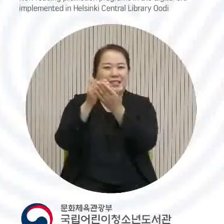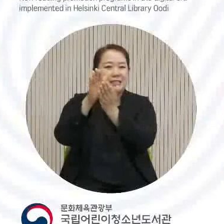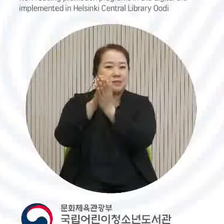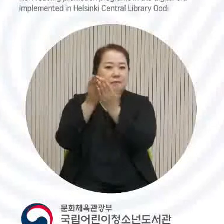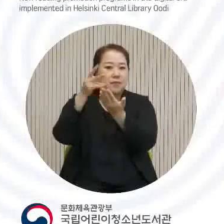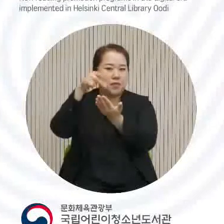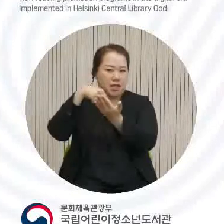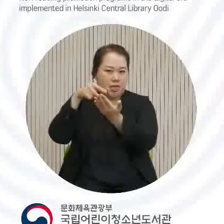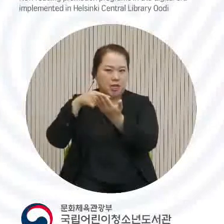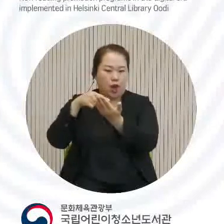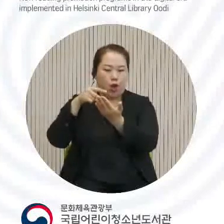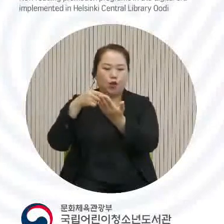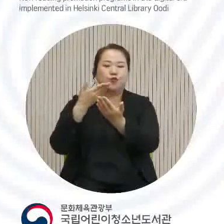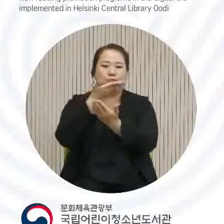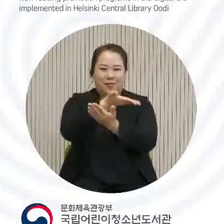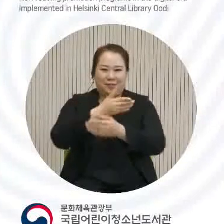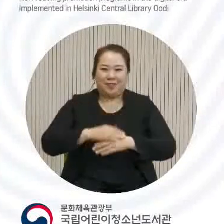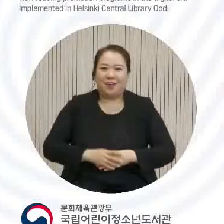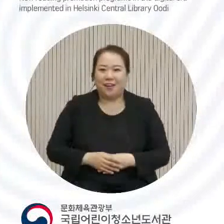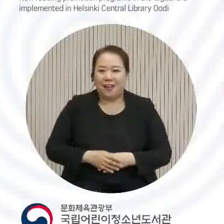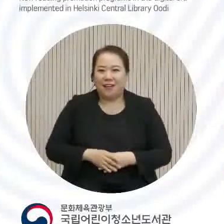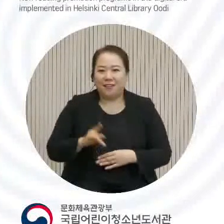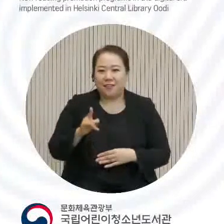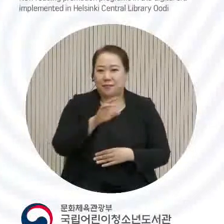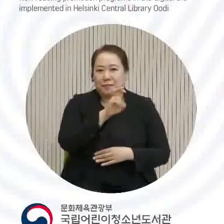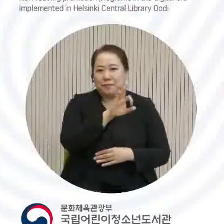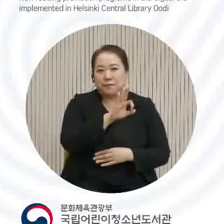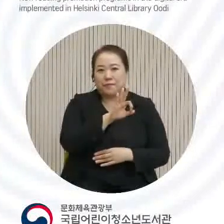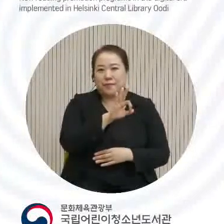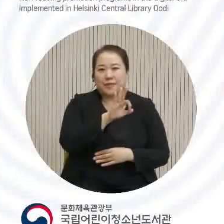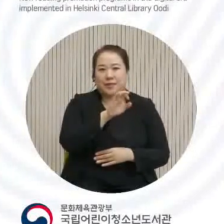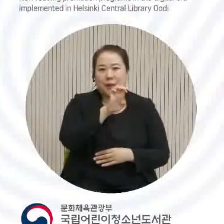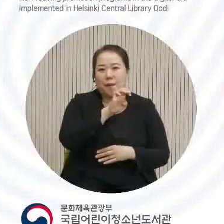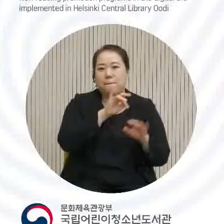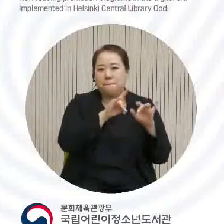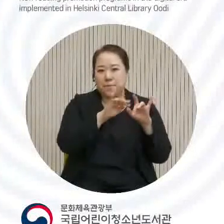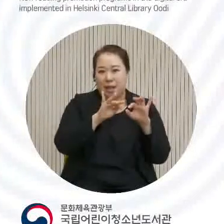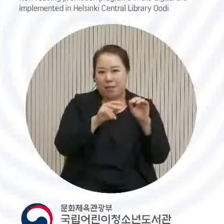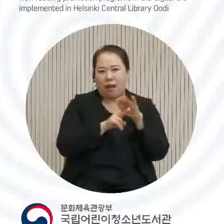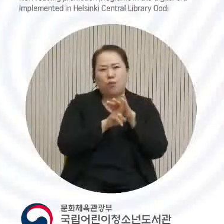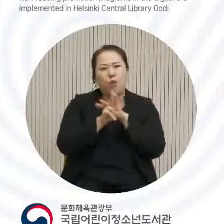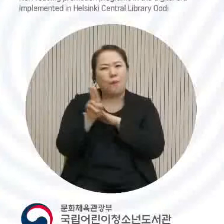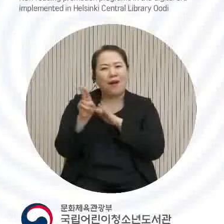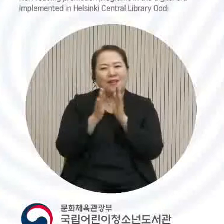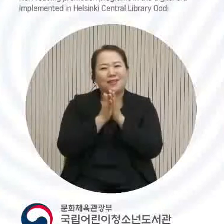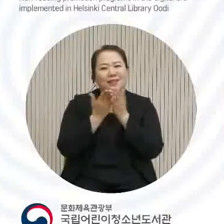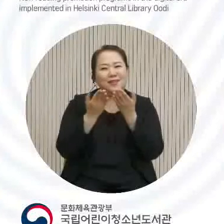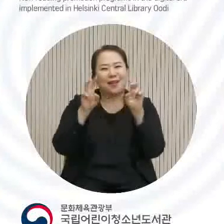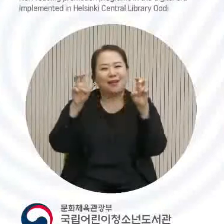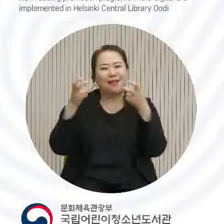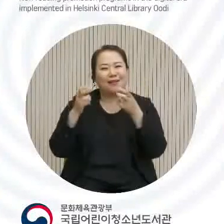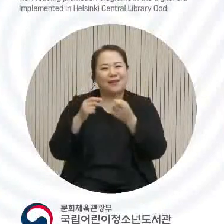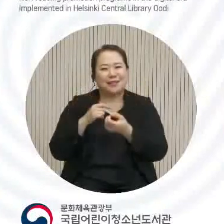we use Marika Maijala's picture book, Piano is Running Away, which you can see in the